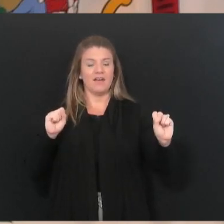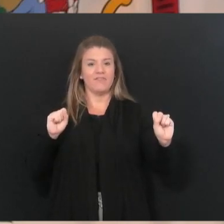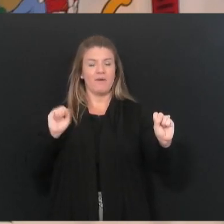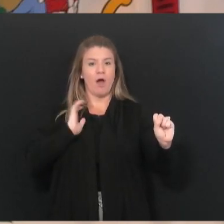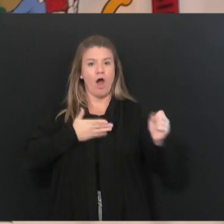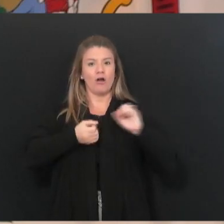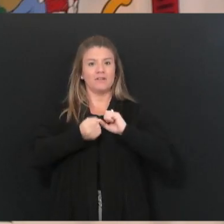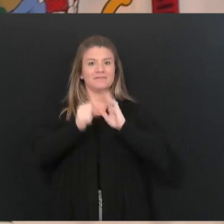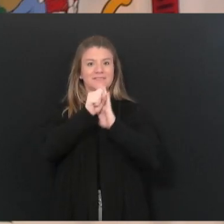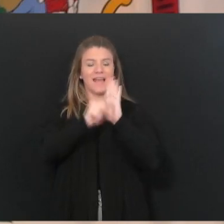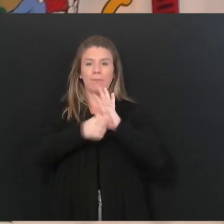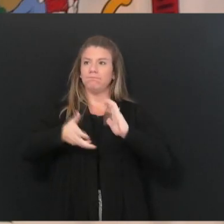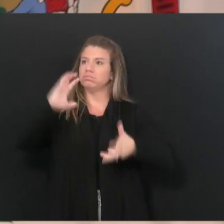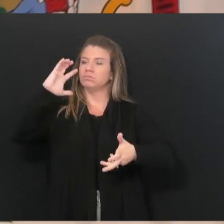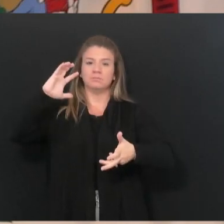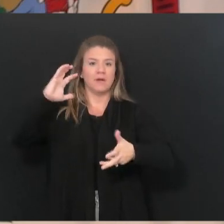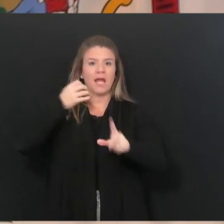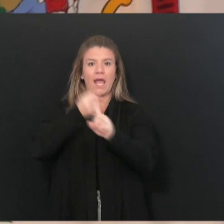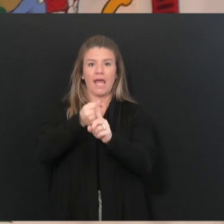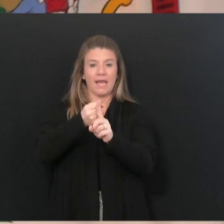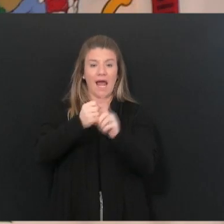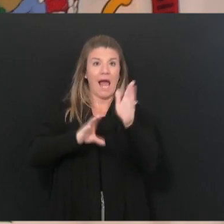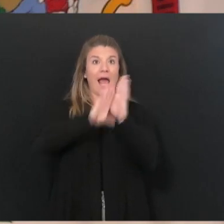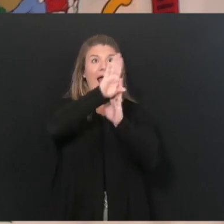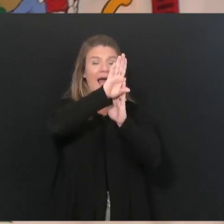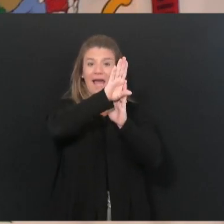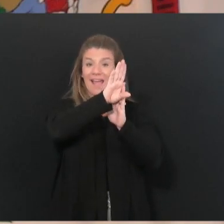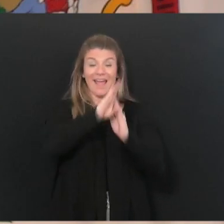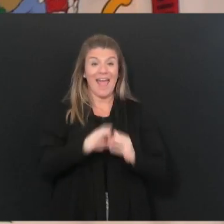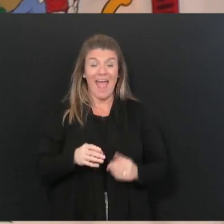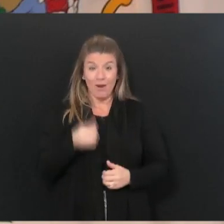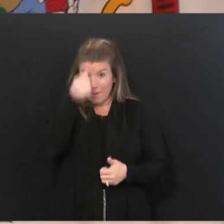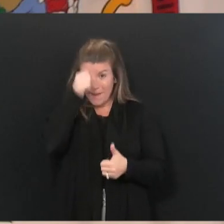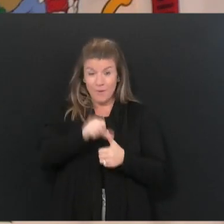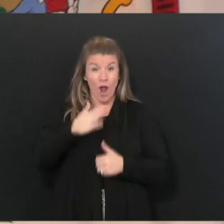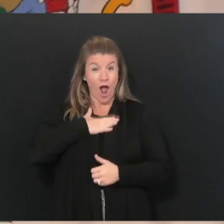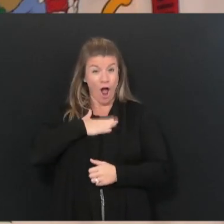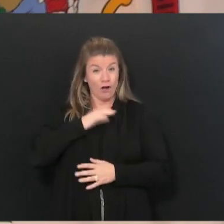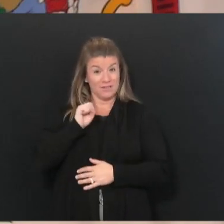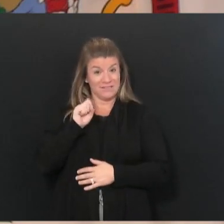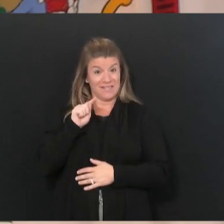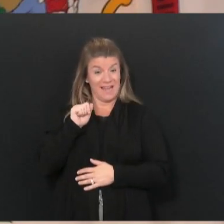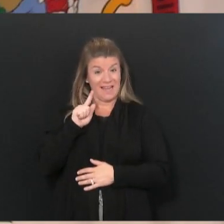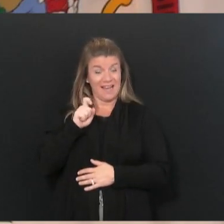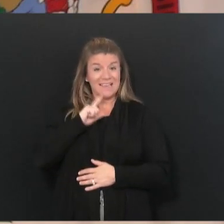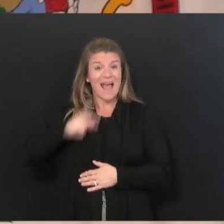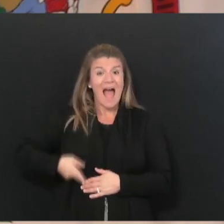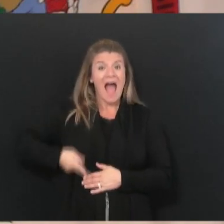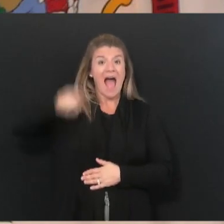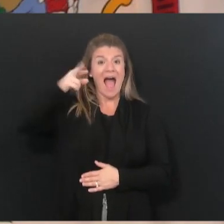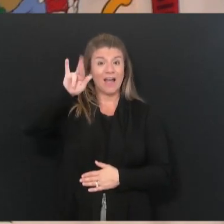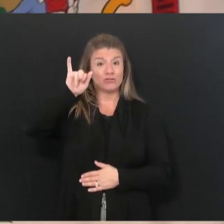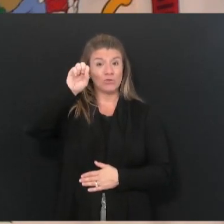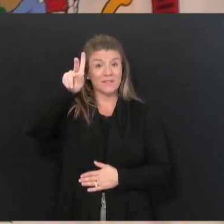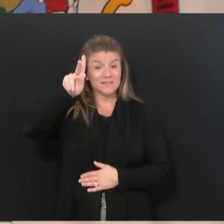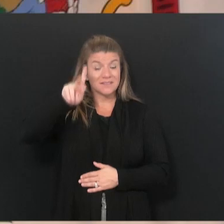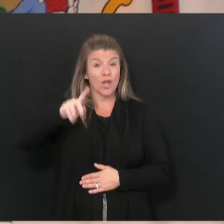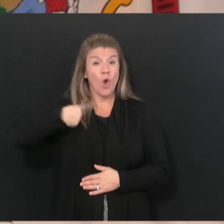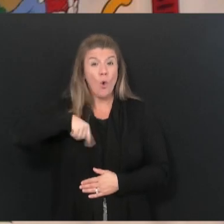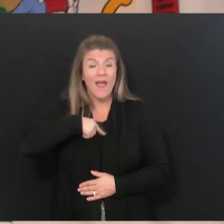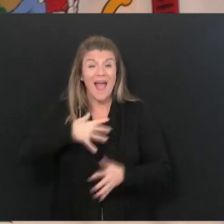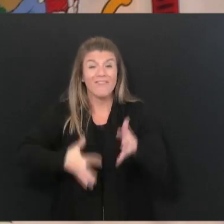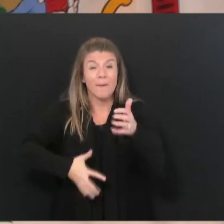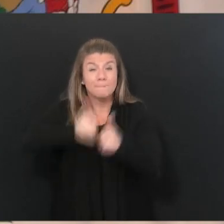state. Again, the highest risk state of all, the state that has the most chronic illnesses,